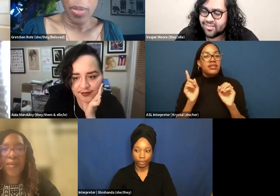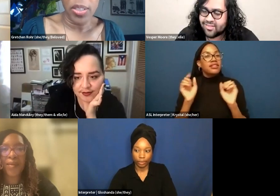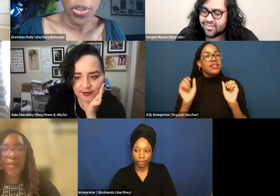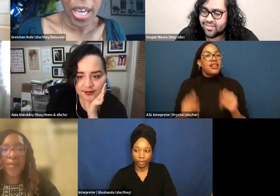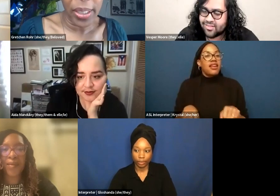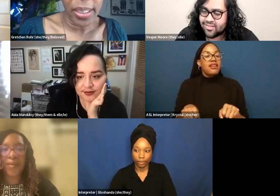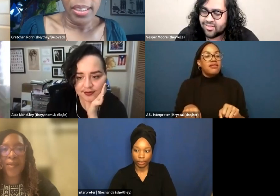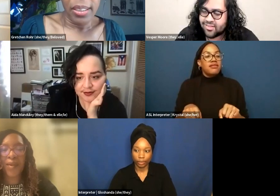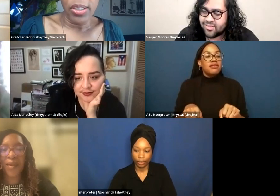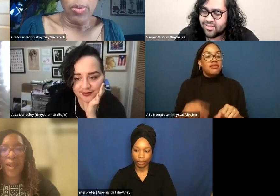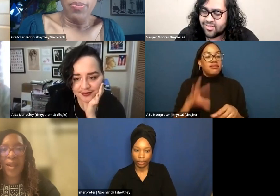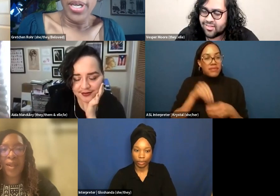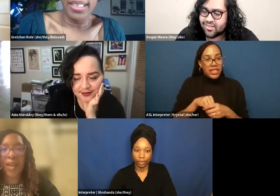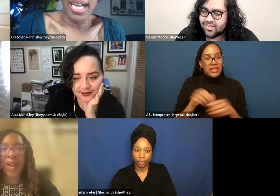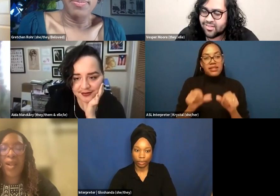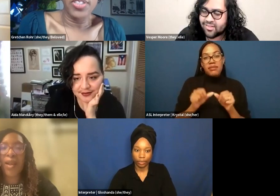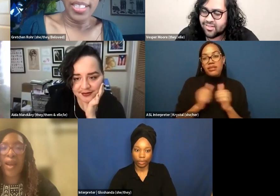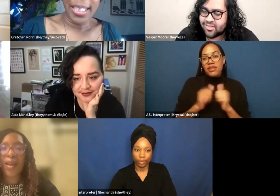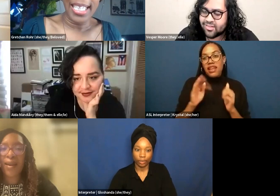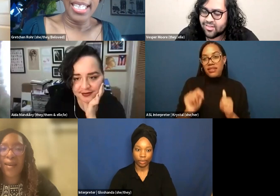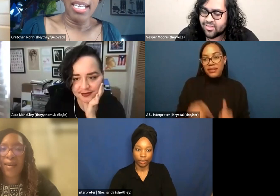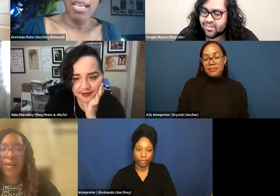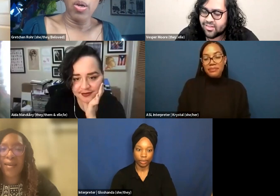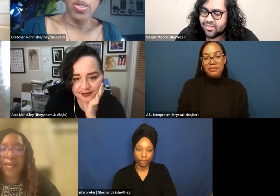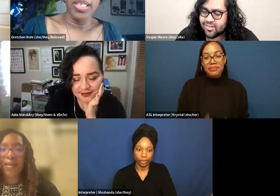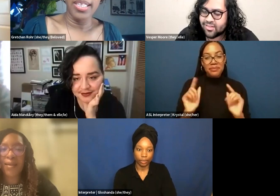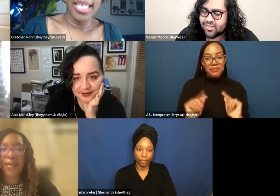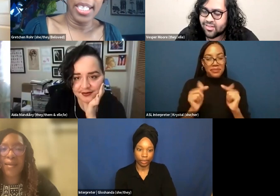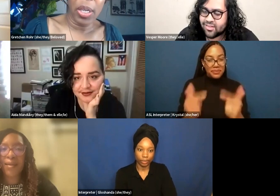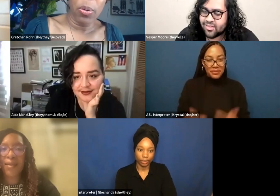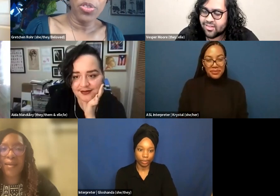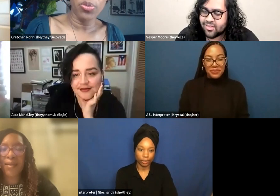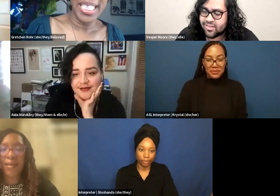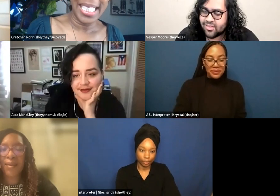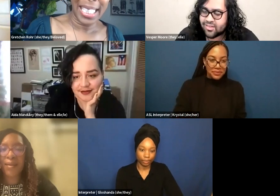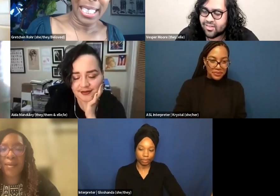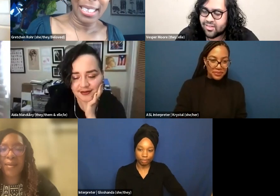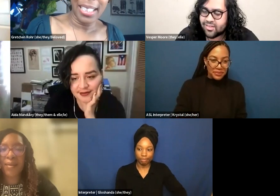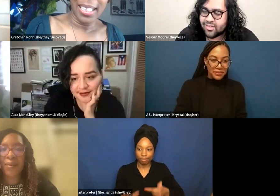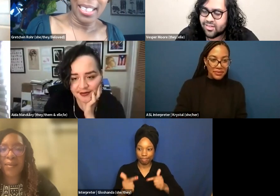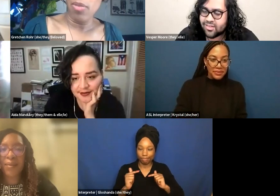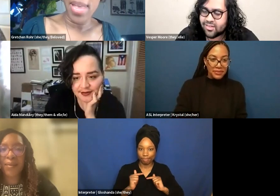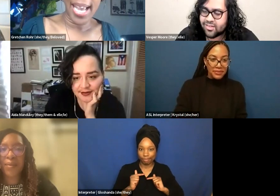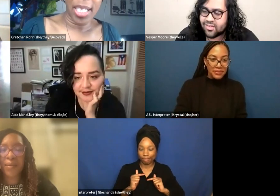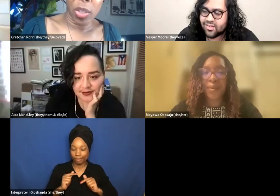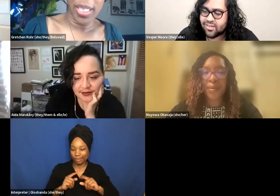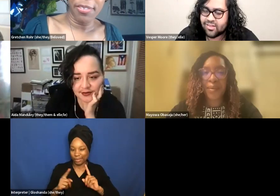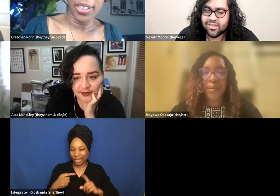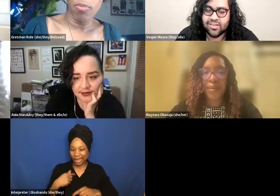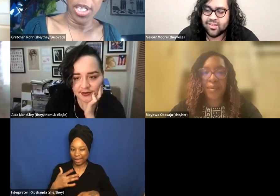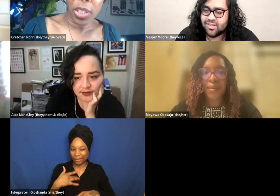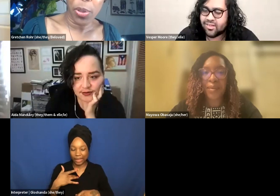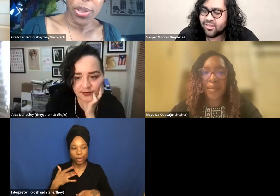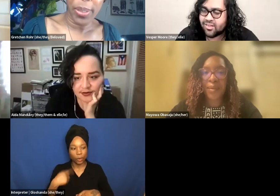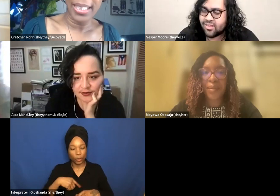stay in this space without it. So, but I just say that letting go of the reasoning and the management,